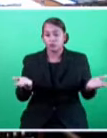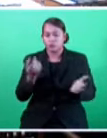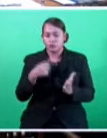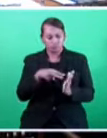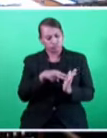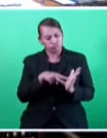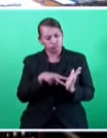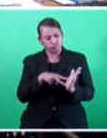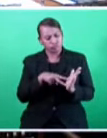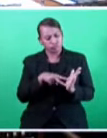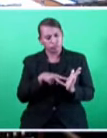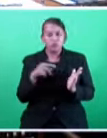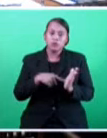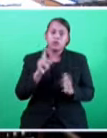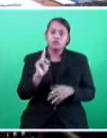The first